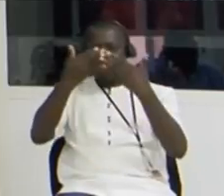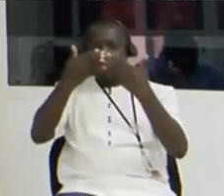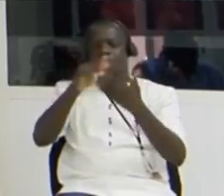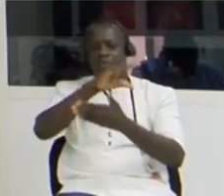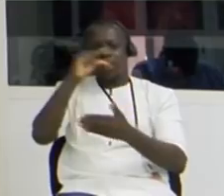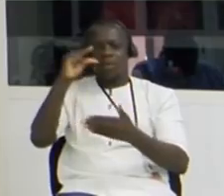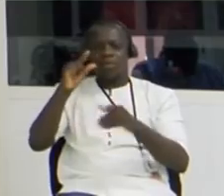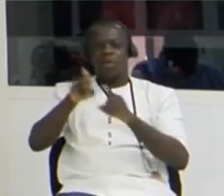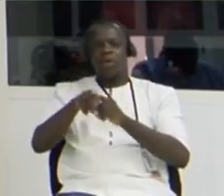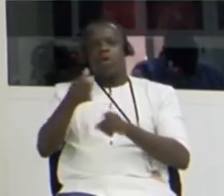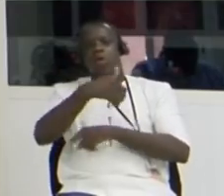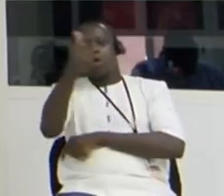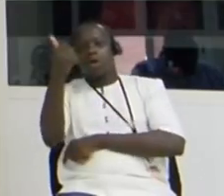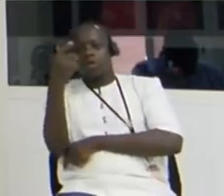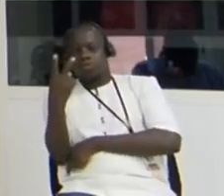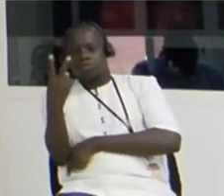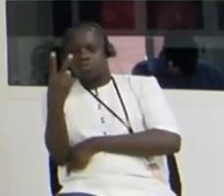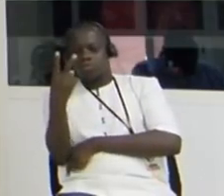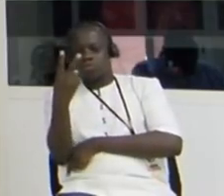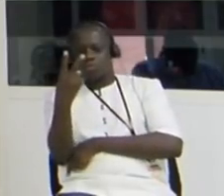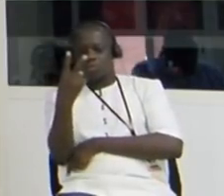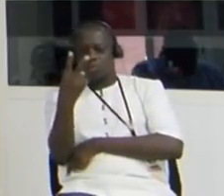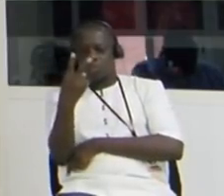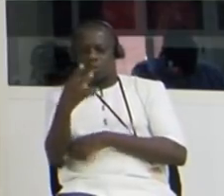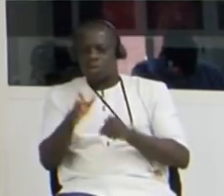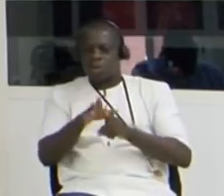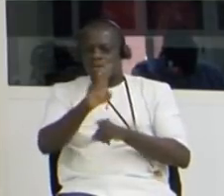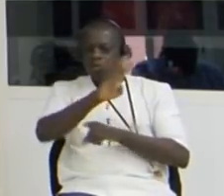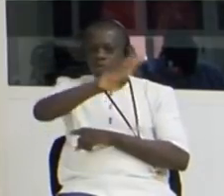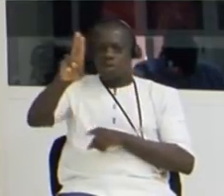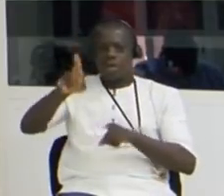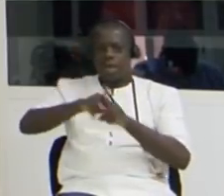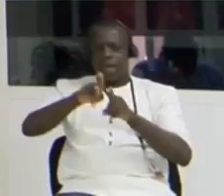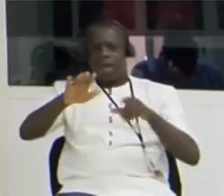The other two? Are you not comfortable to mention them?